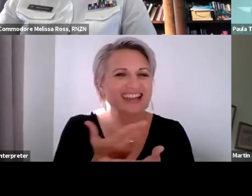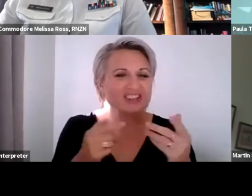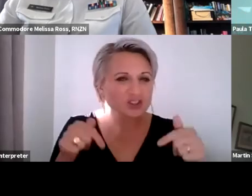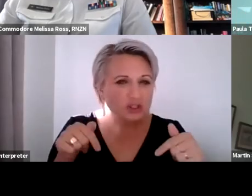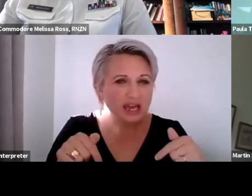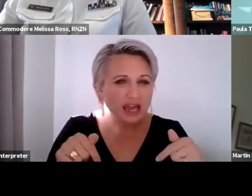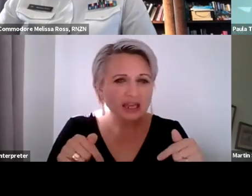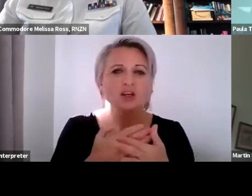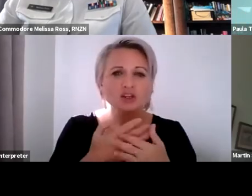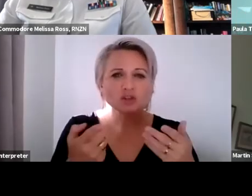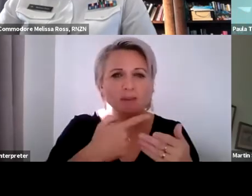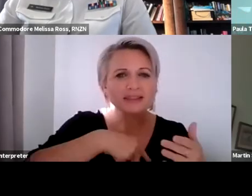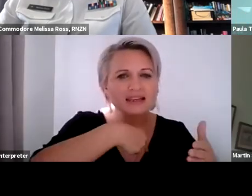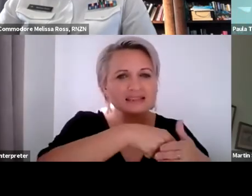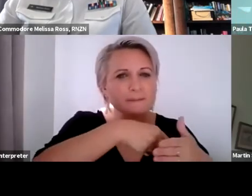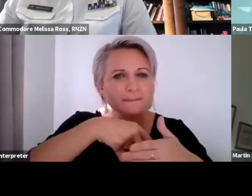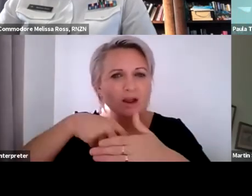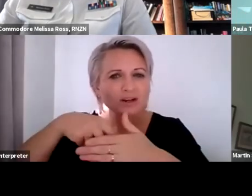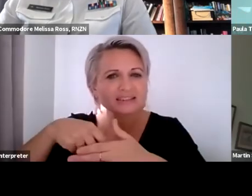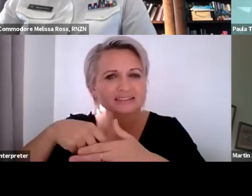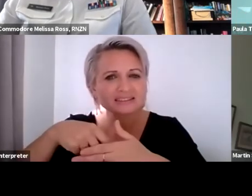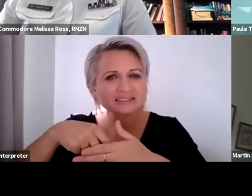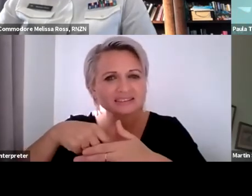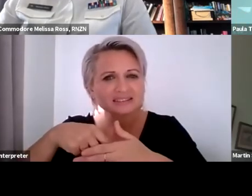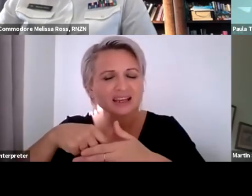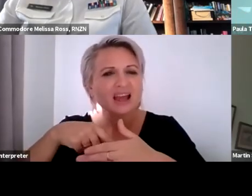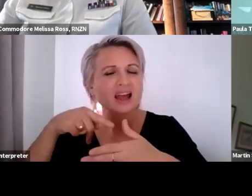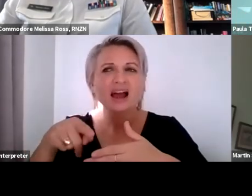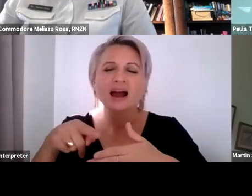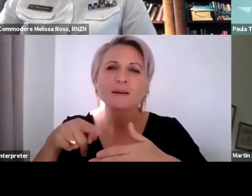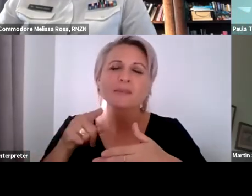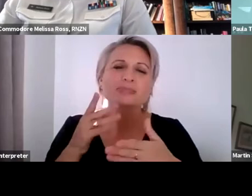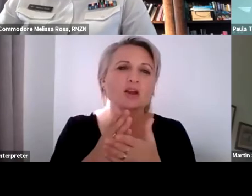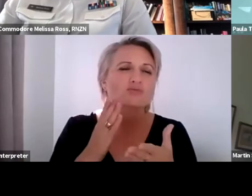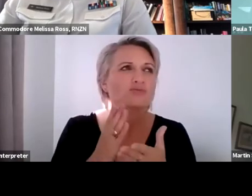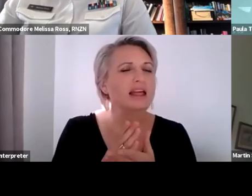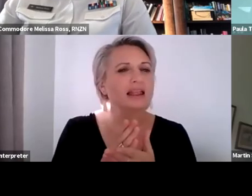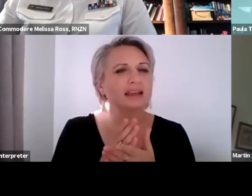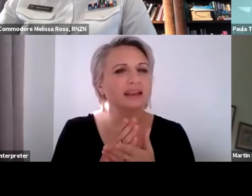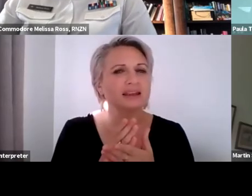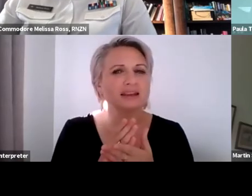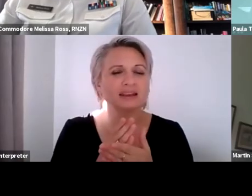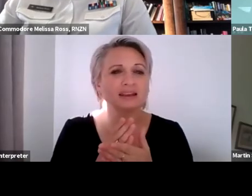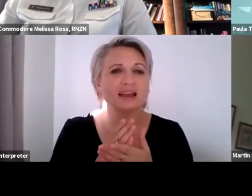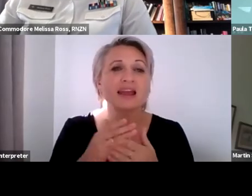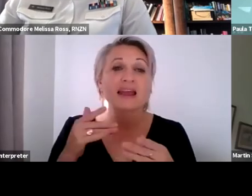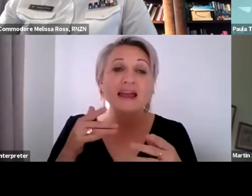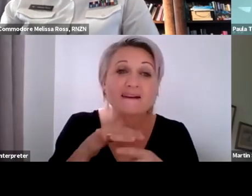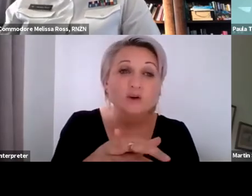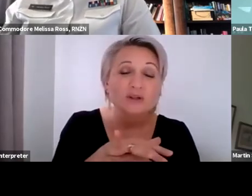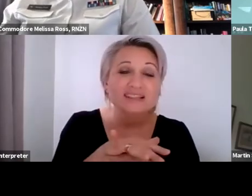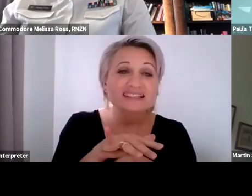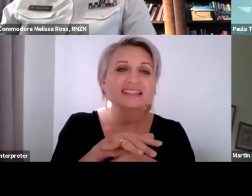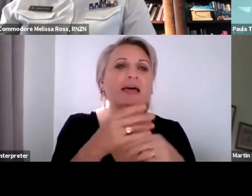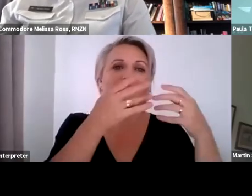of these barriers that exist, which perpetuate the outcomes that many disabled